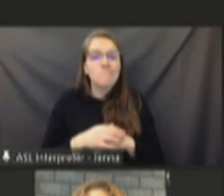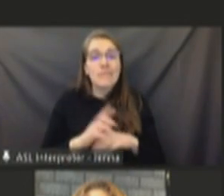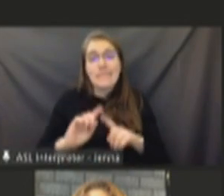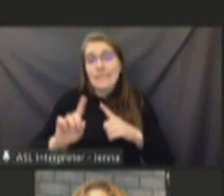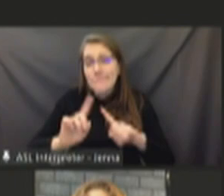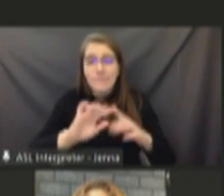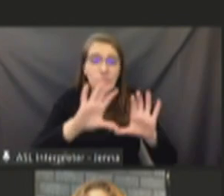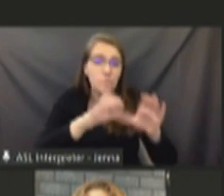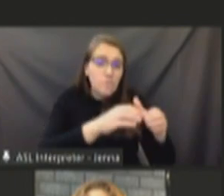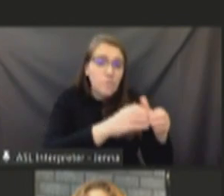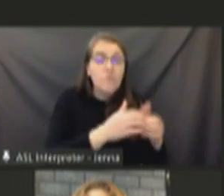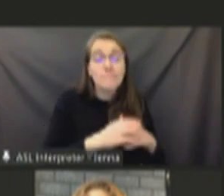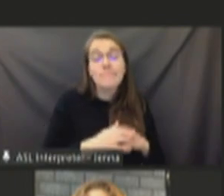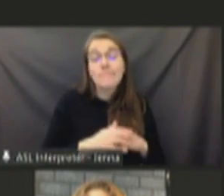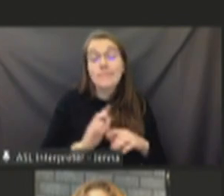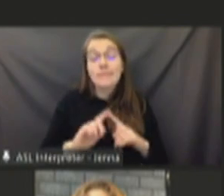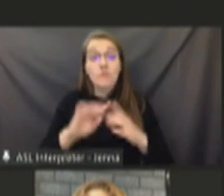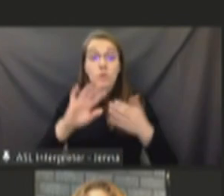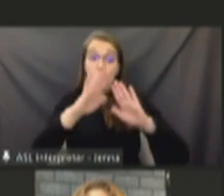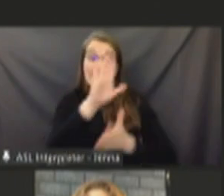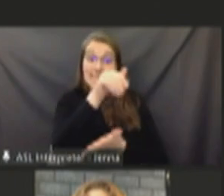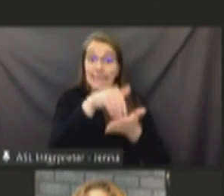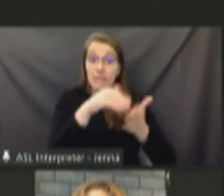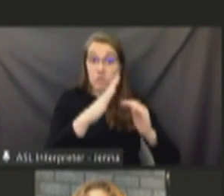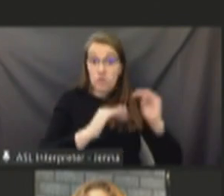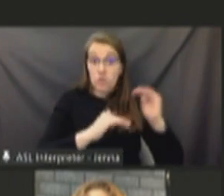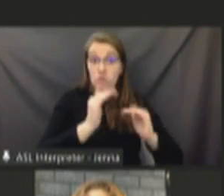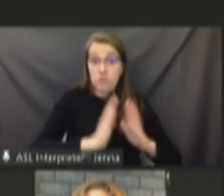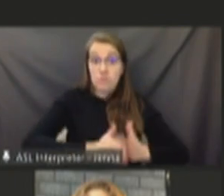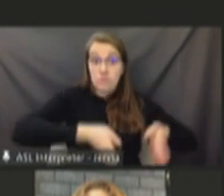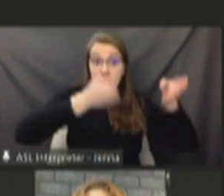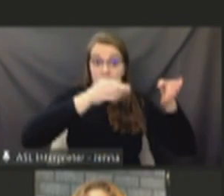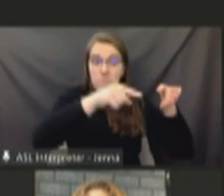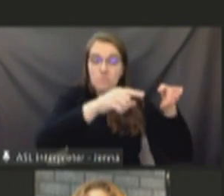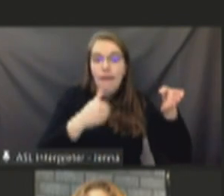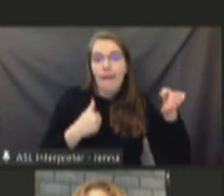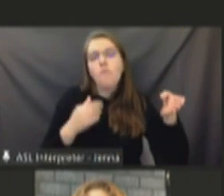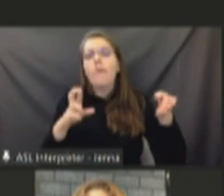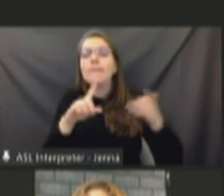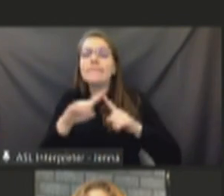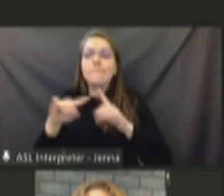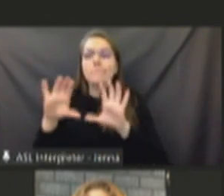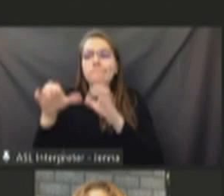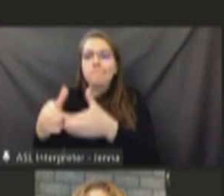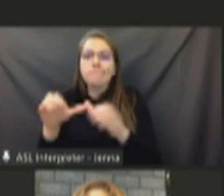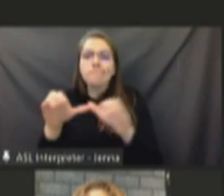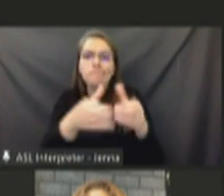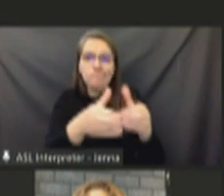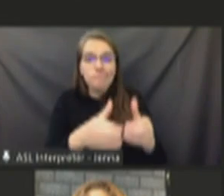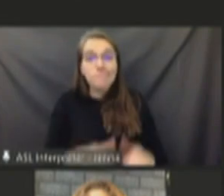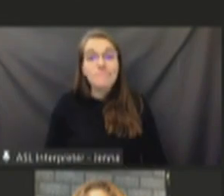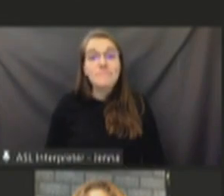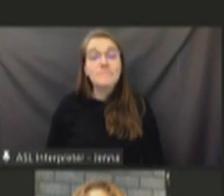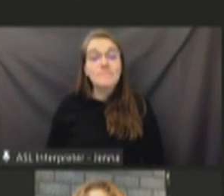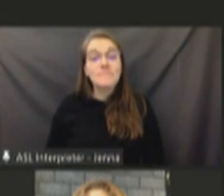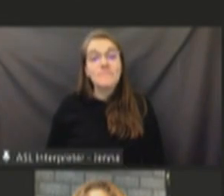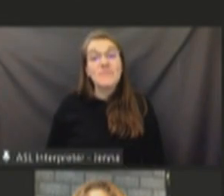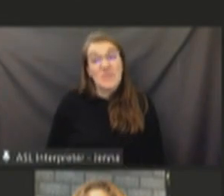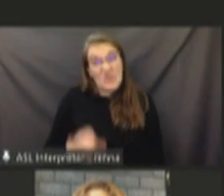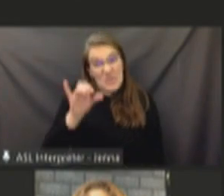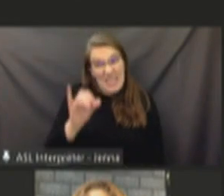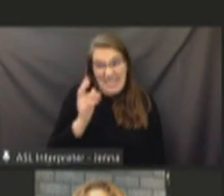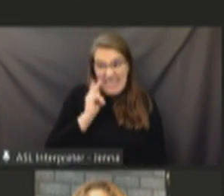community centers to any institution really that has those. And as a result, this gave birth to our office